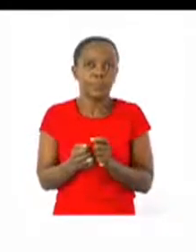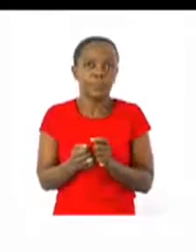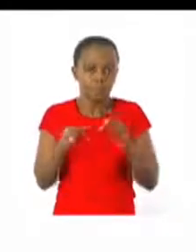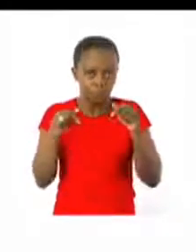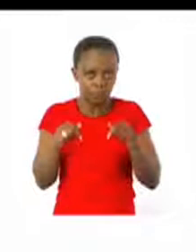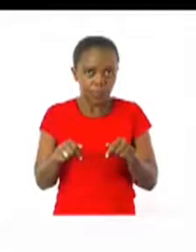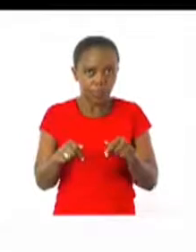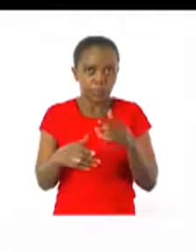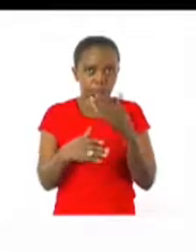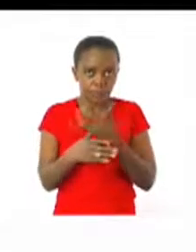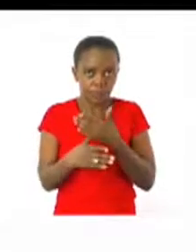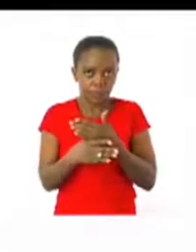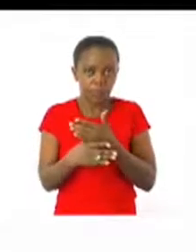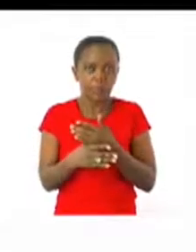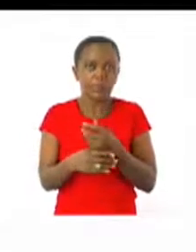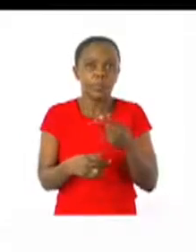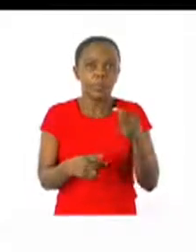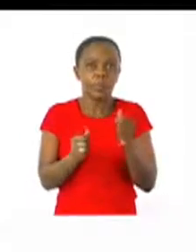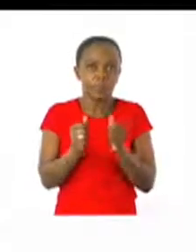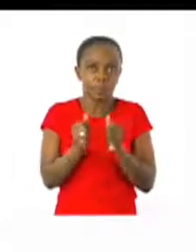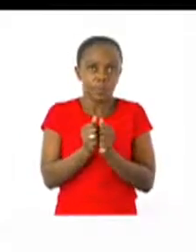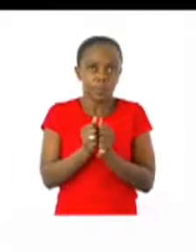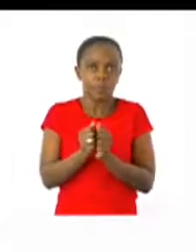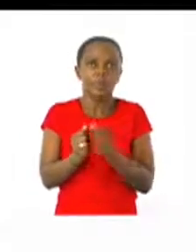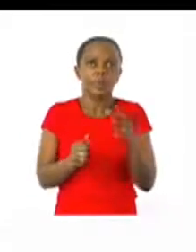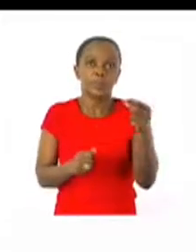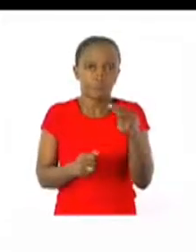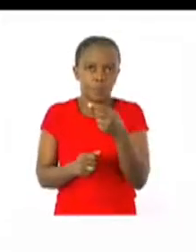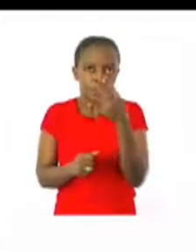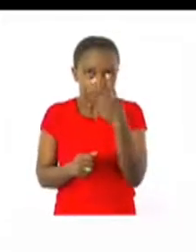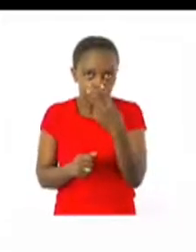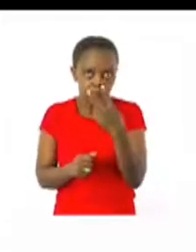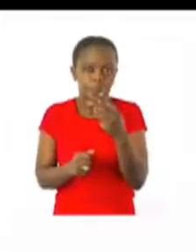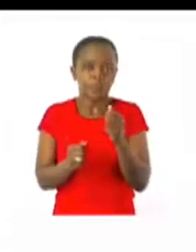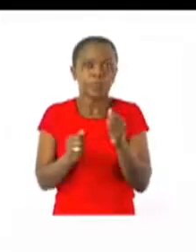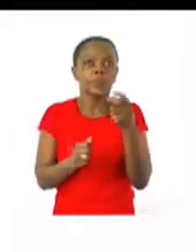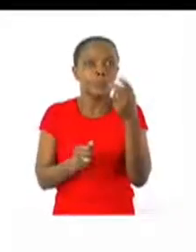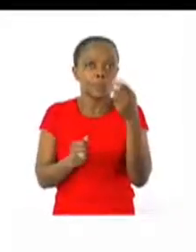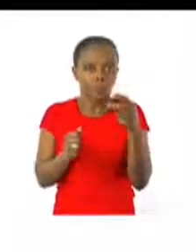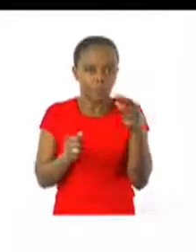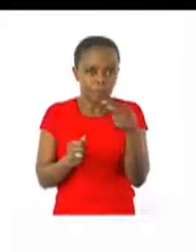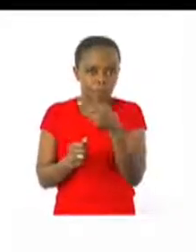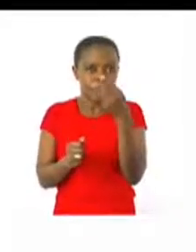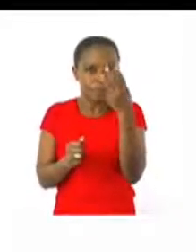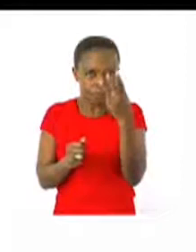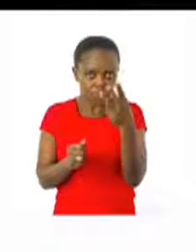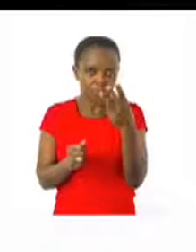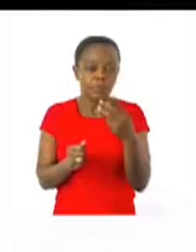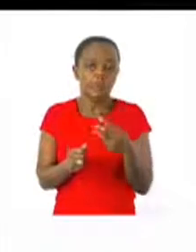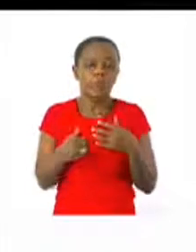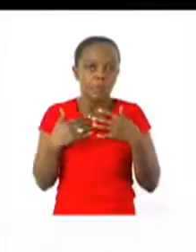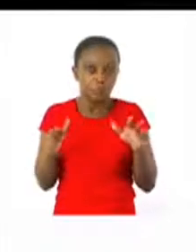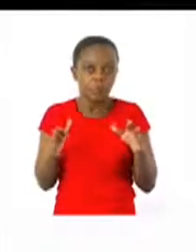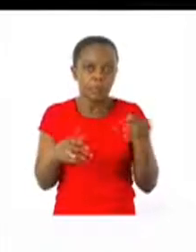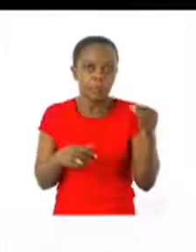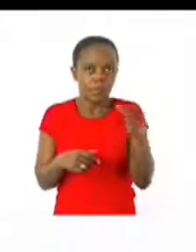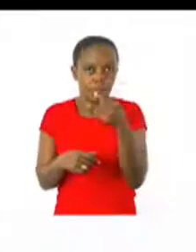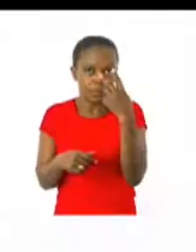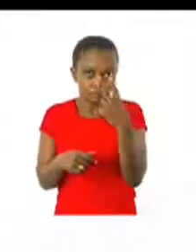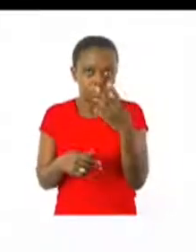Today's lesson is for both grade 2s and grade 3s. Let us start with the grade 2 lesson.